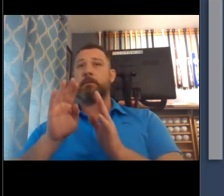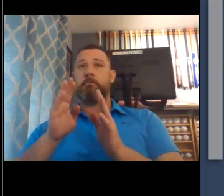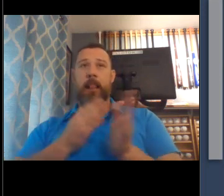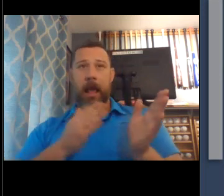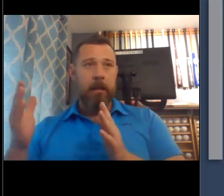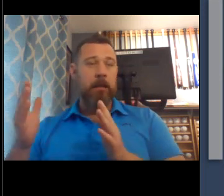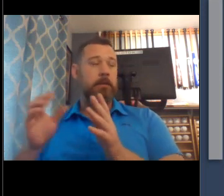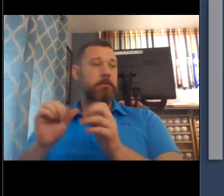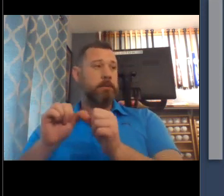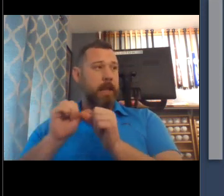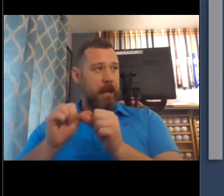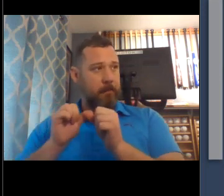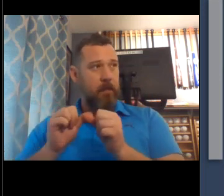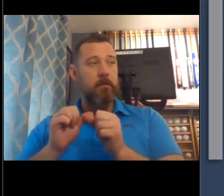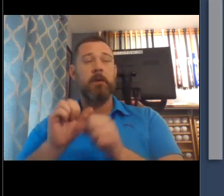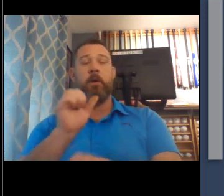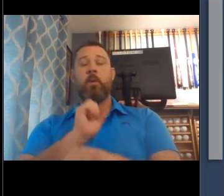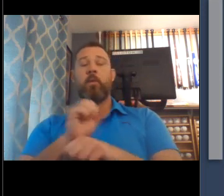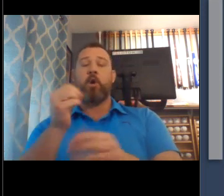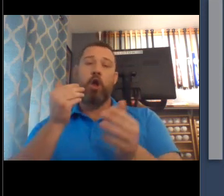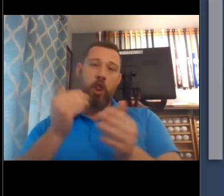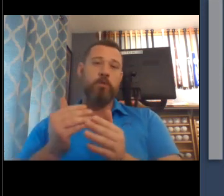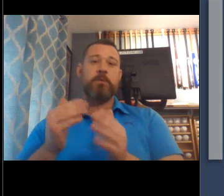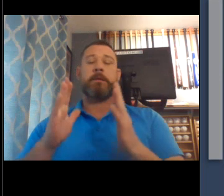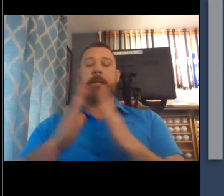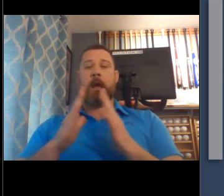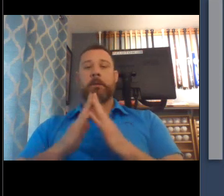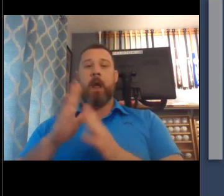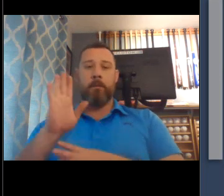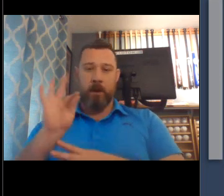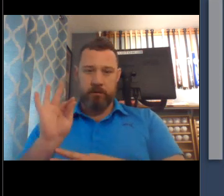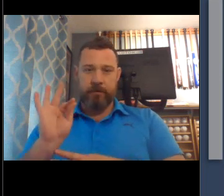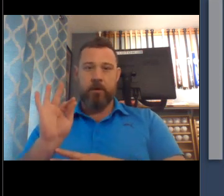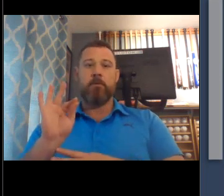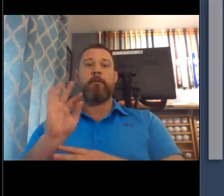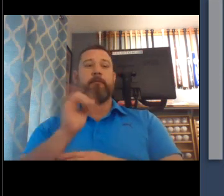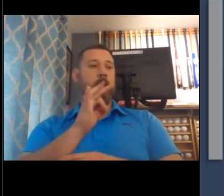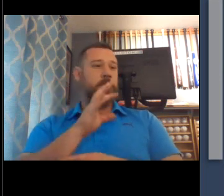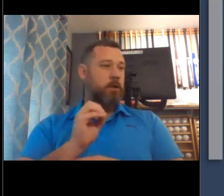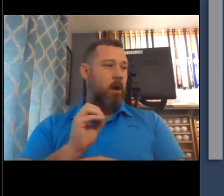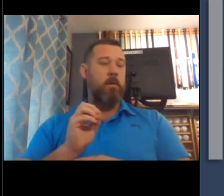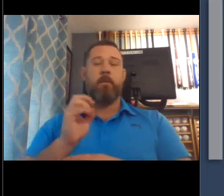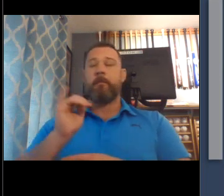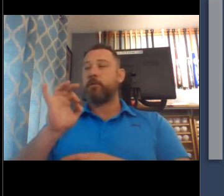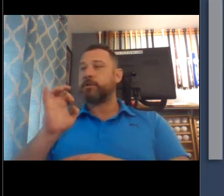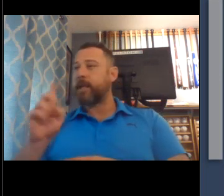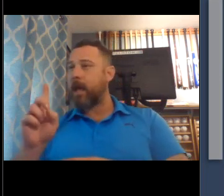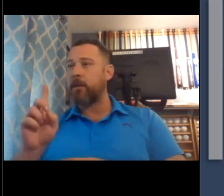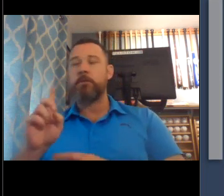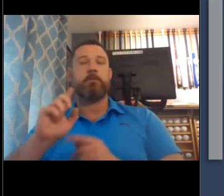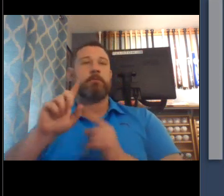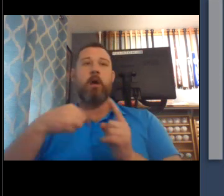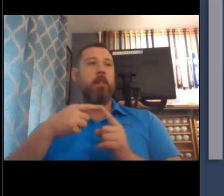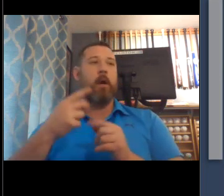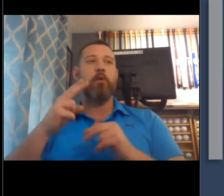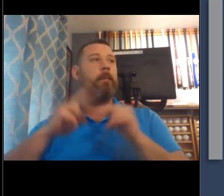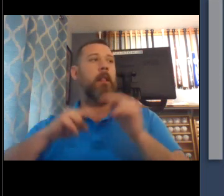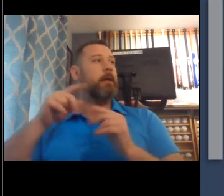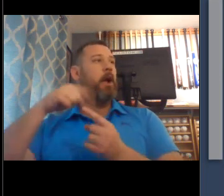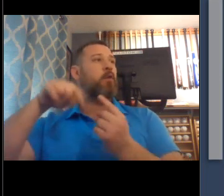team work closely with, downtown Bakersfield folks and Fresno folks and Merced folks, and it's all about what are you building right around the station.